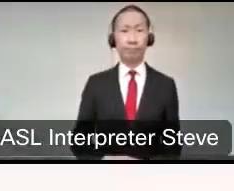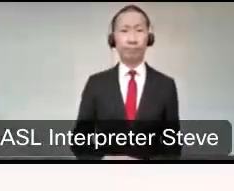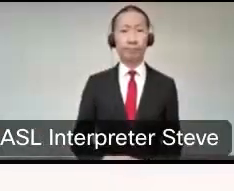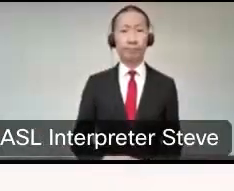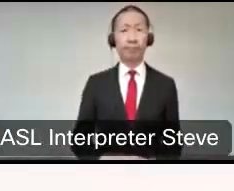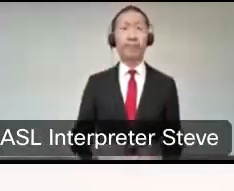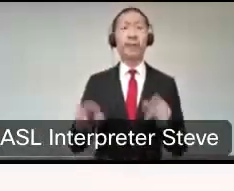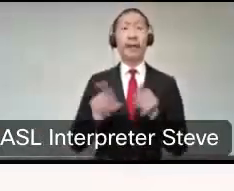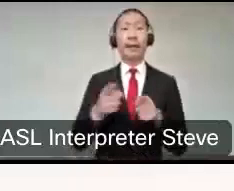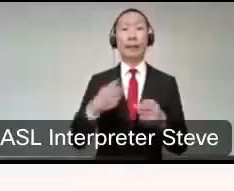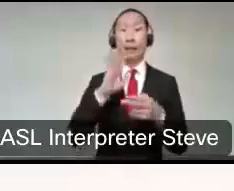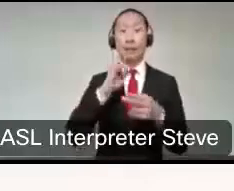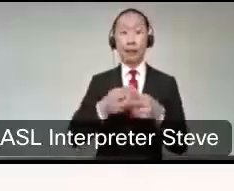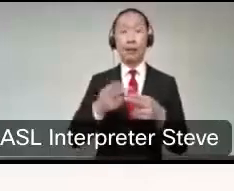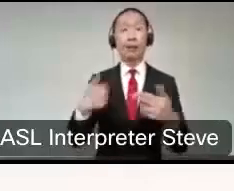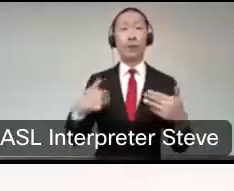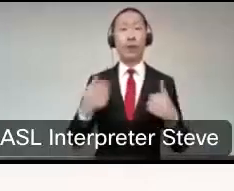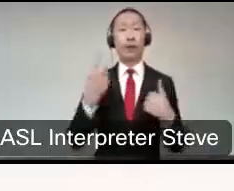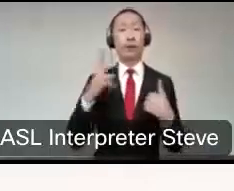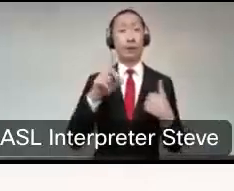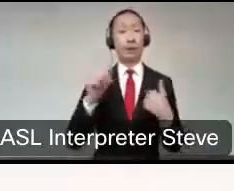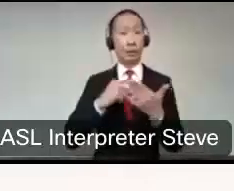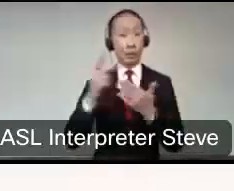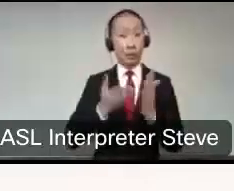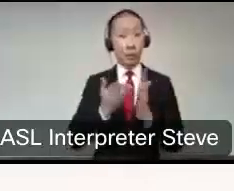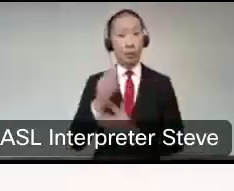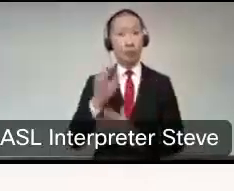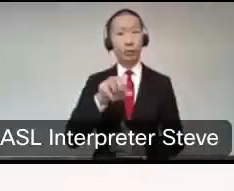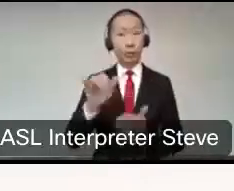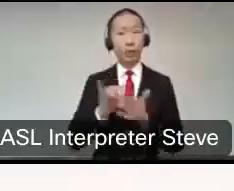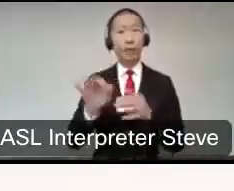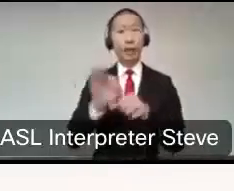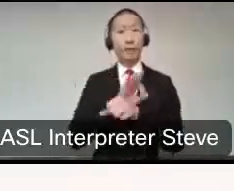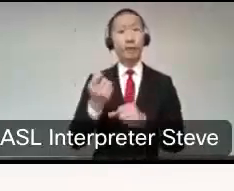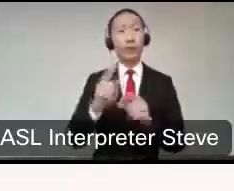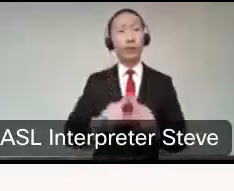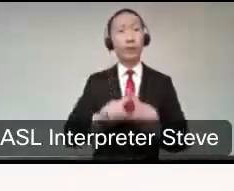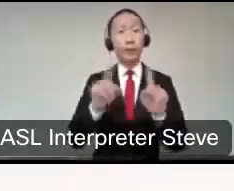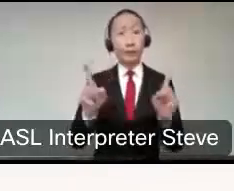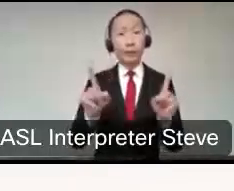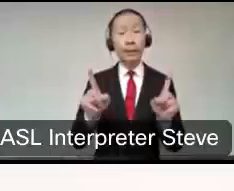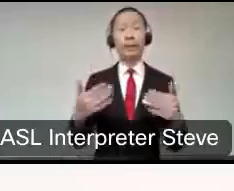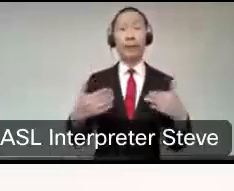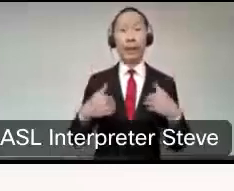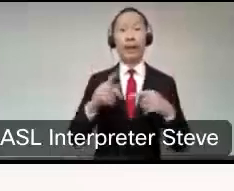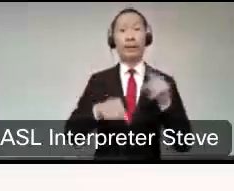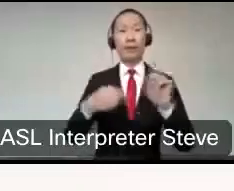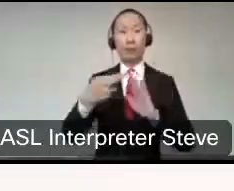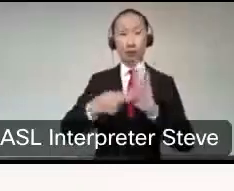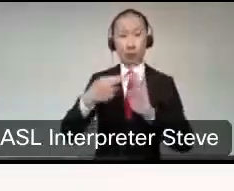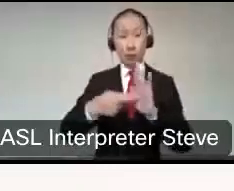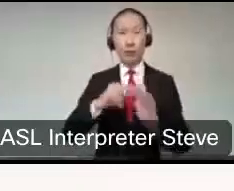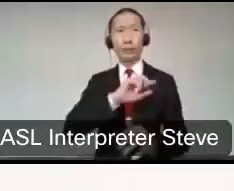Now, as I mentioned, there are two disability programs through Social Security that function a bit differently and have varying rules and